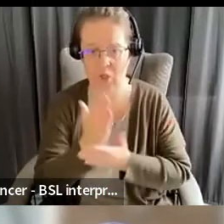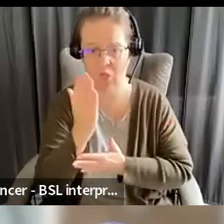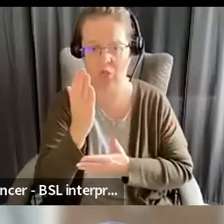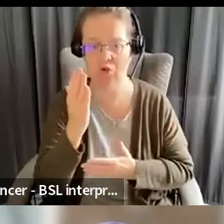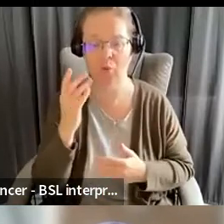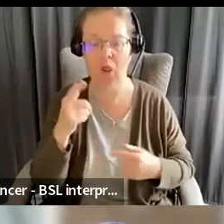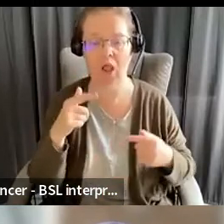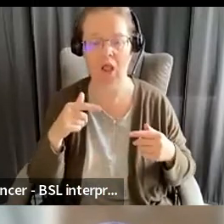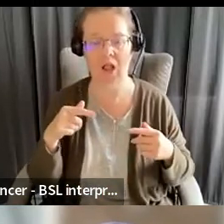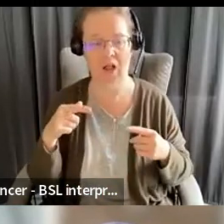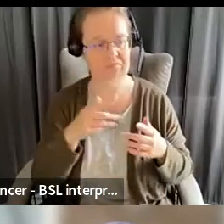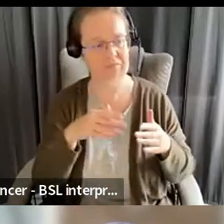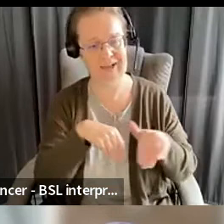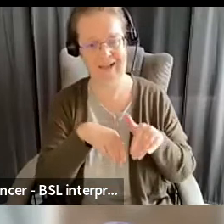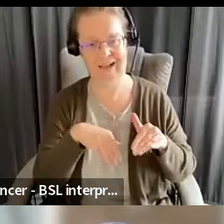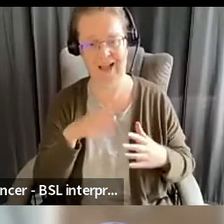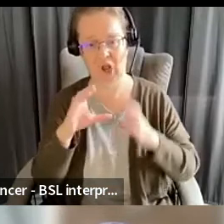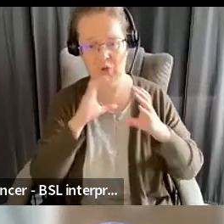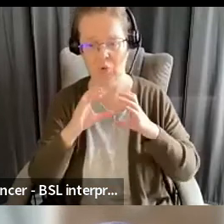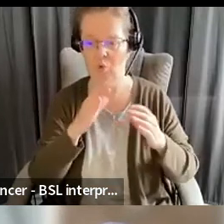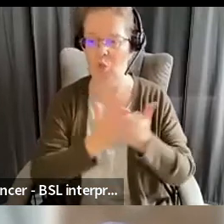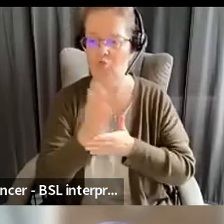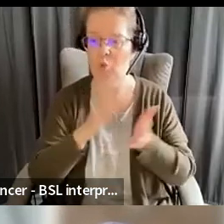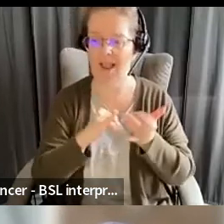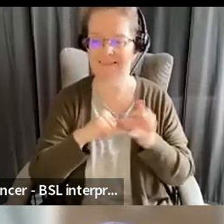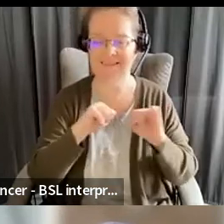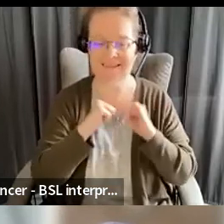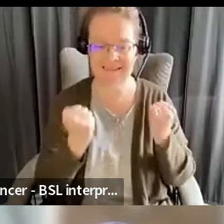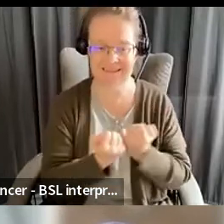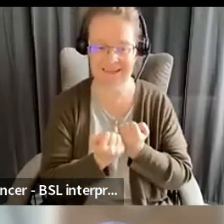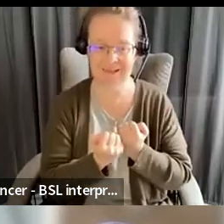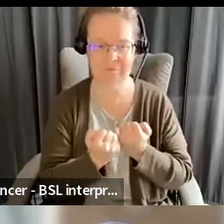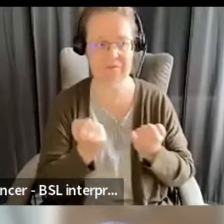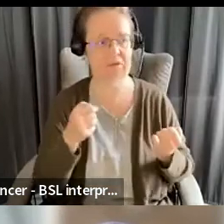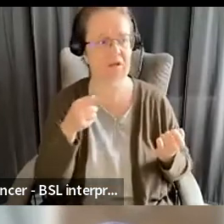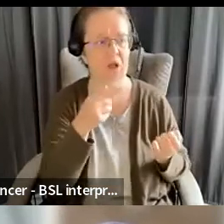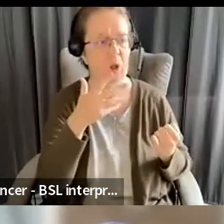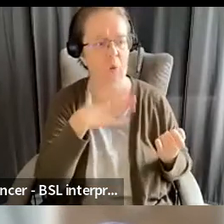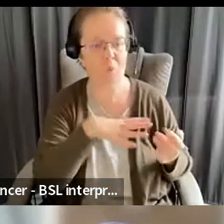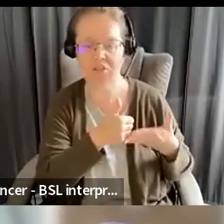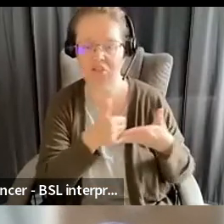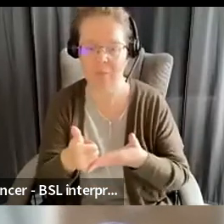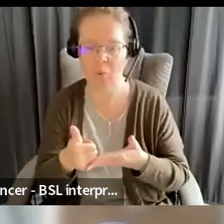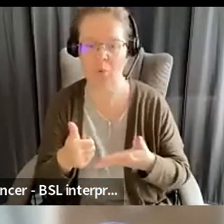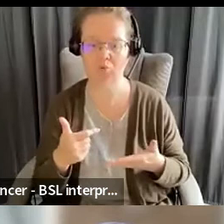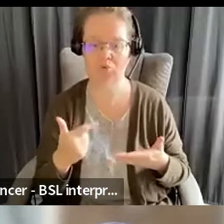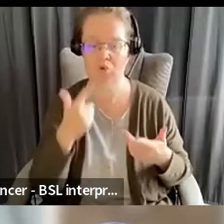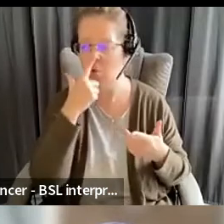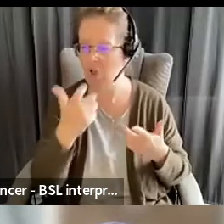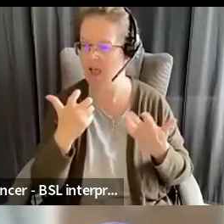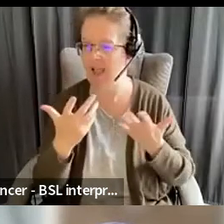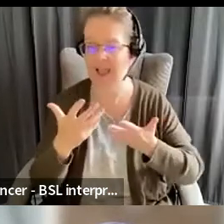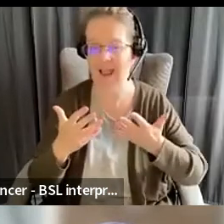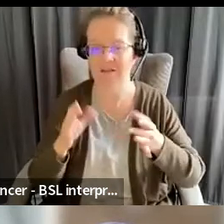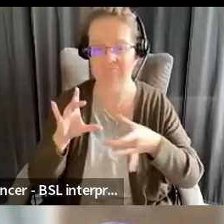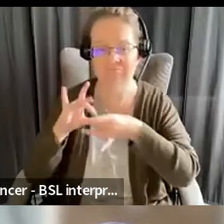that we do. People can communicate on Teams if they're looking for support. They can reach out to any of